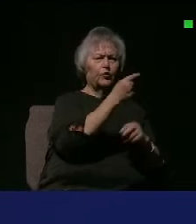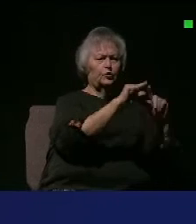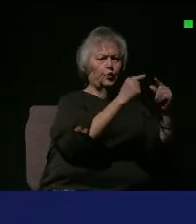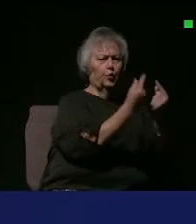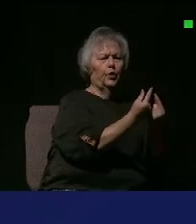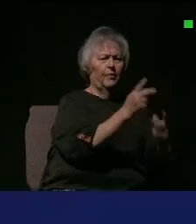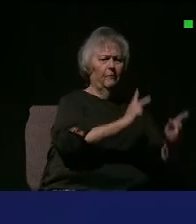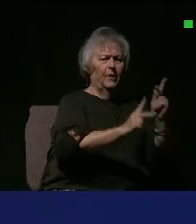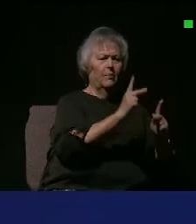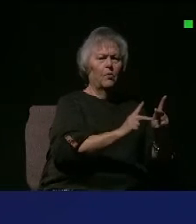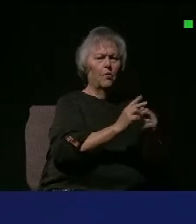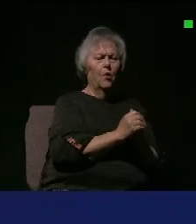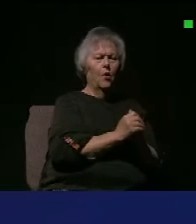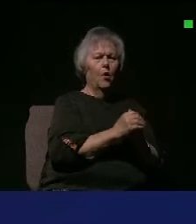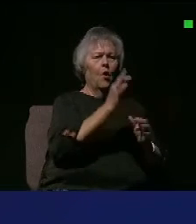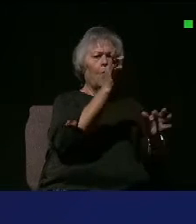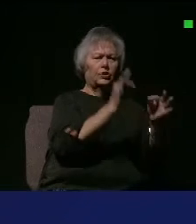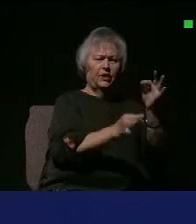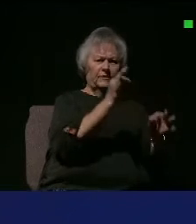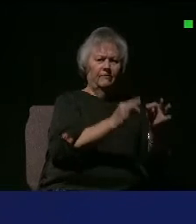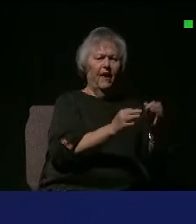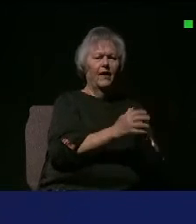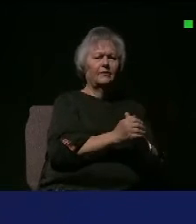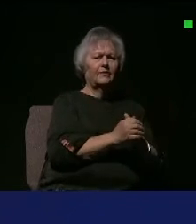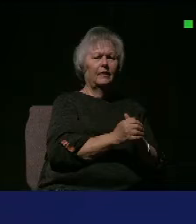at the landowner and go, it's not fair?